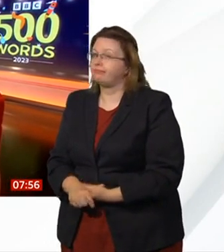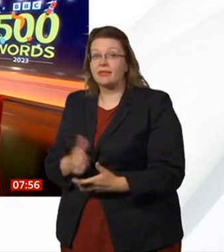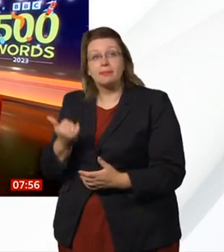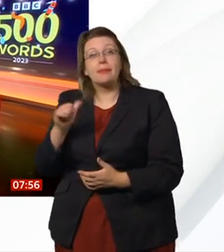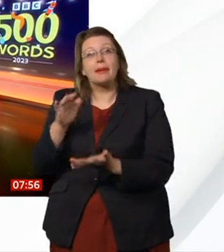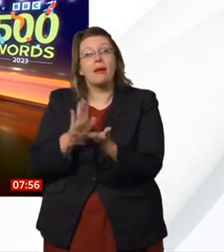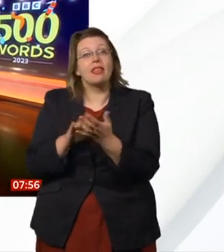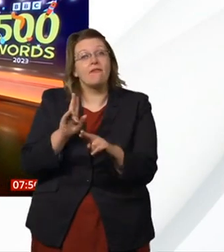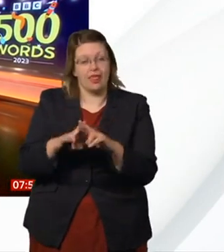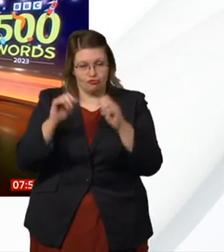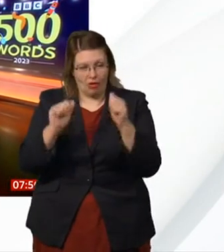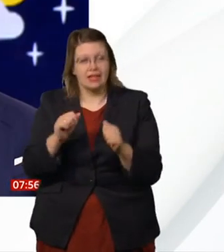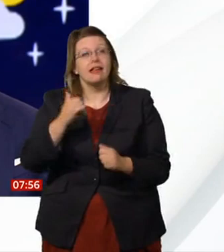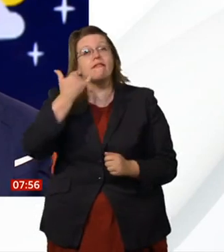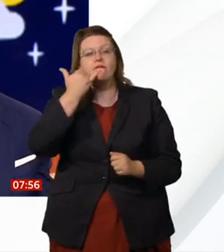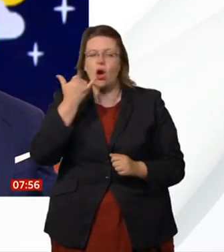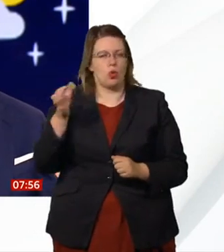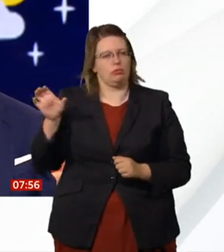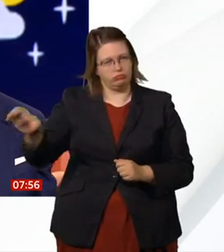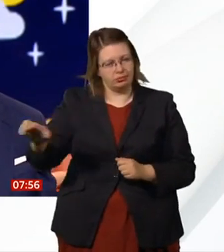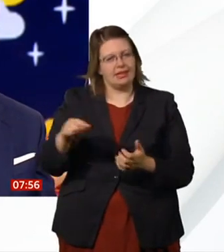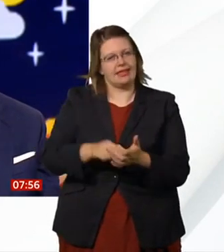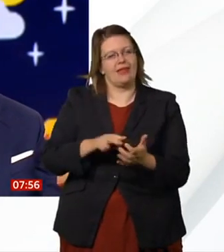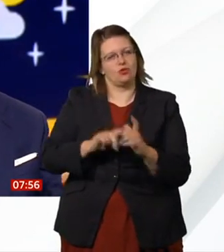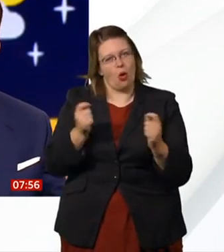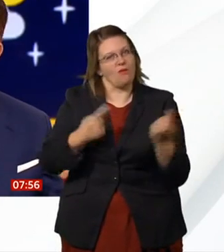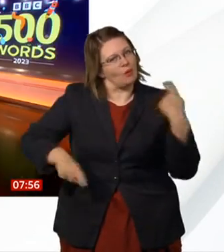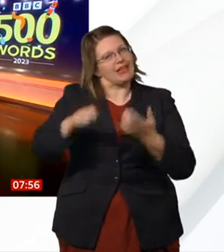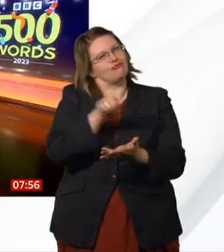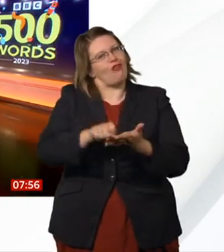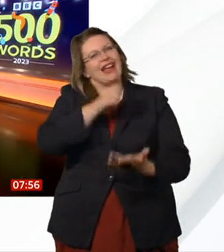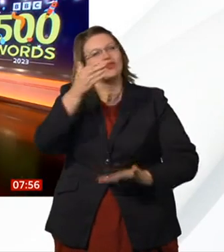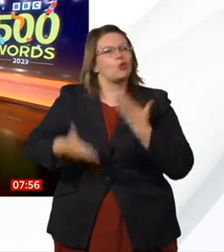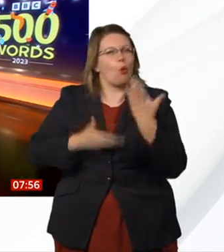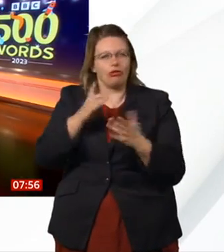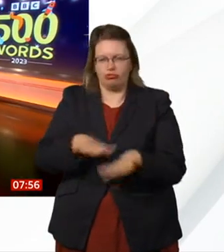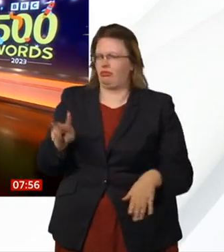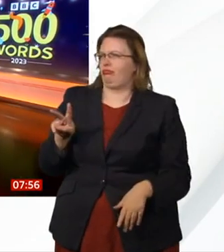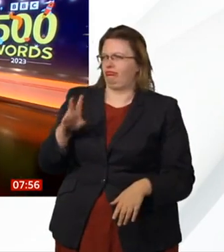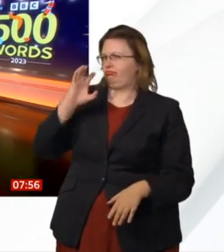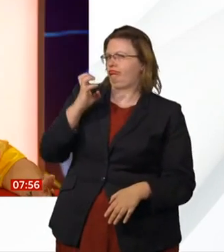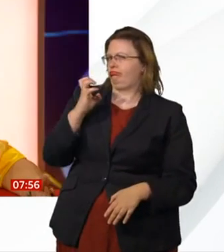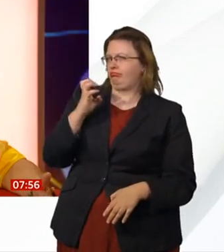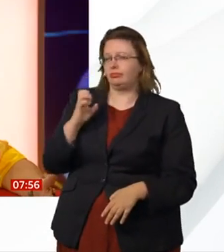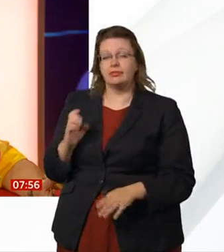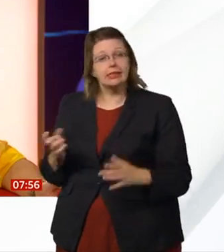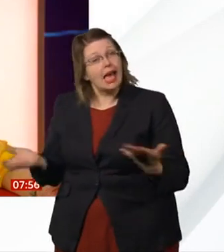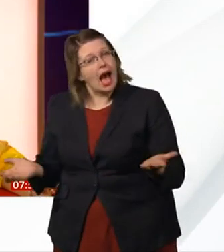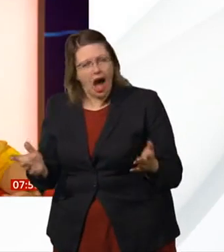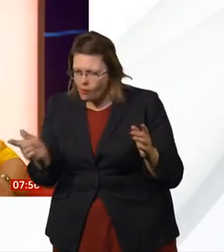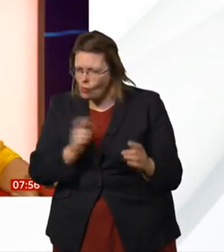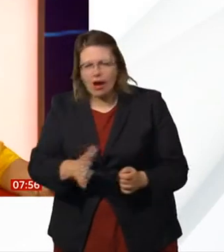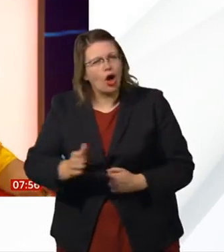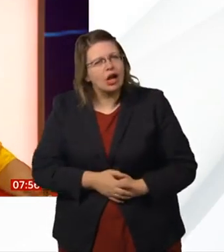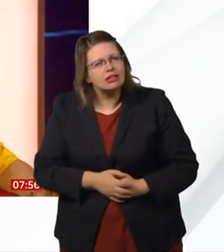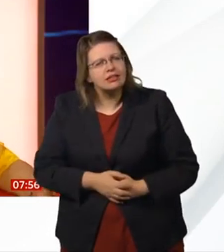guys, phones down, telly off, let's write a story, it's not going to go down well, is it? I think it will go down great. Are you